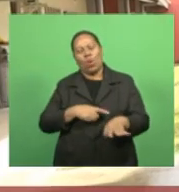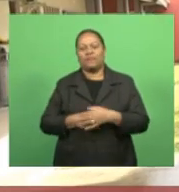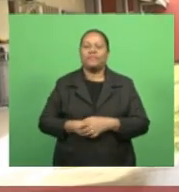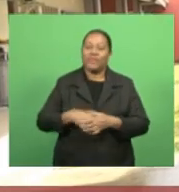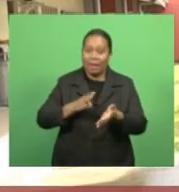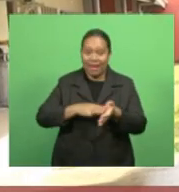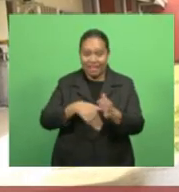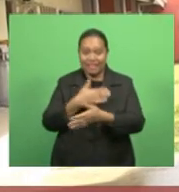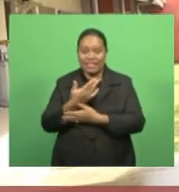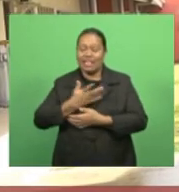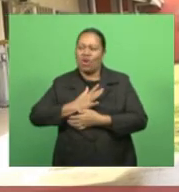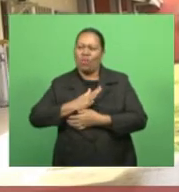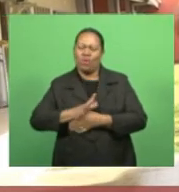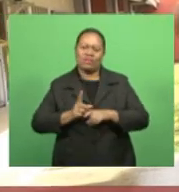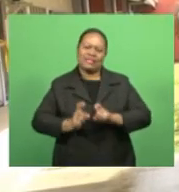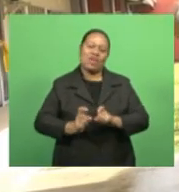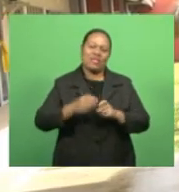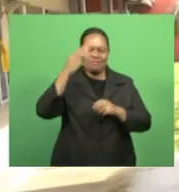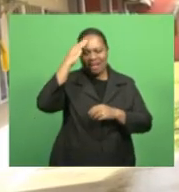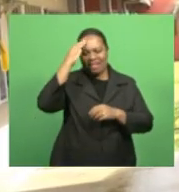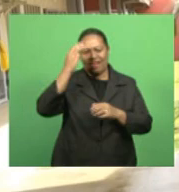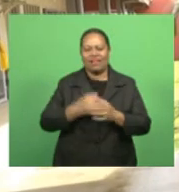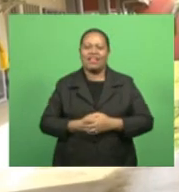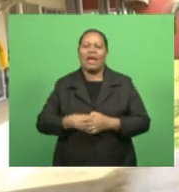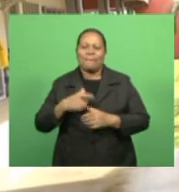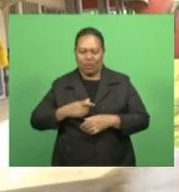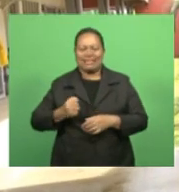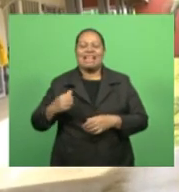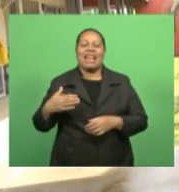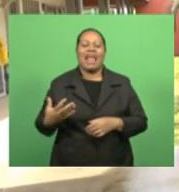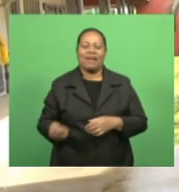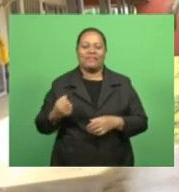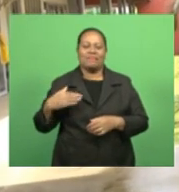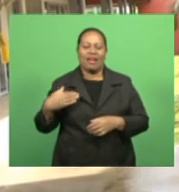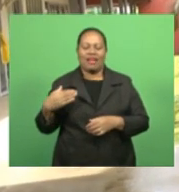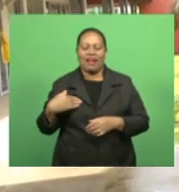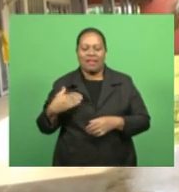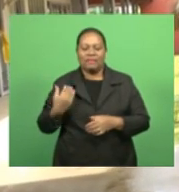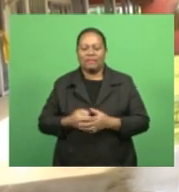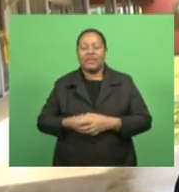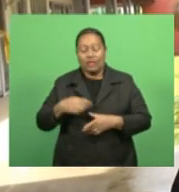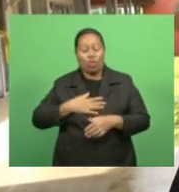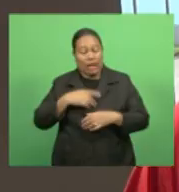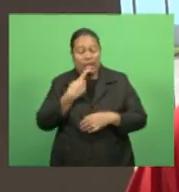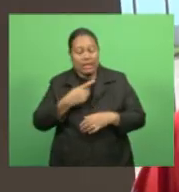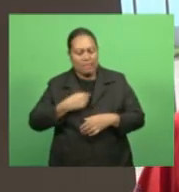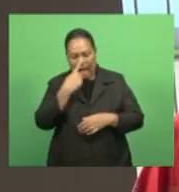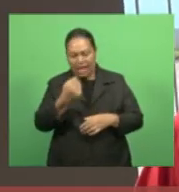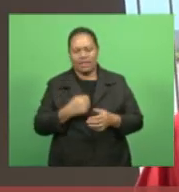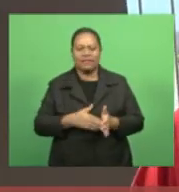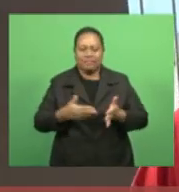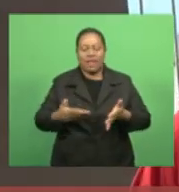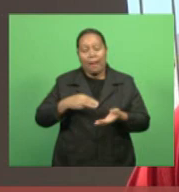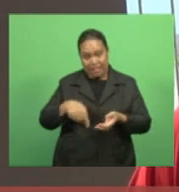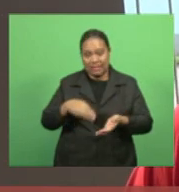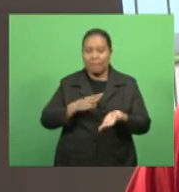Day, the most important thing is just to stay with my mom because she's still alive. And I can count that I'm lucky to be with her. This Mother's Day,